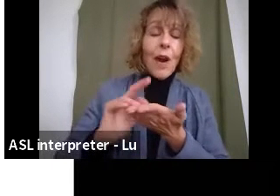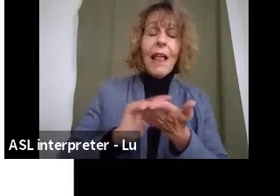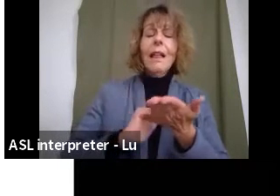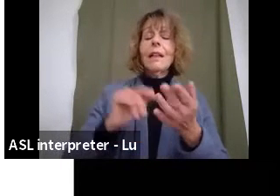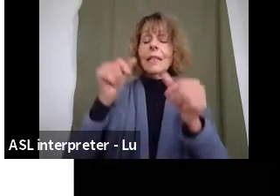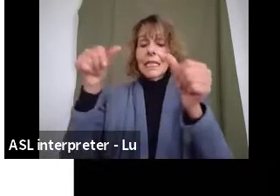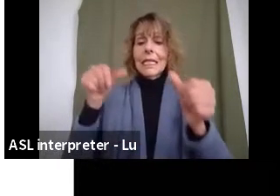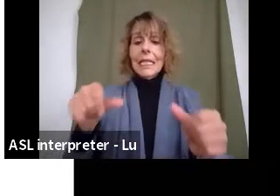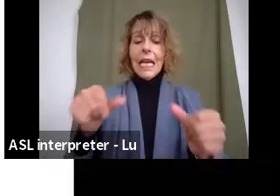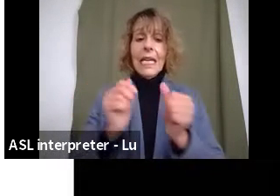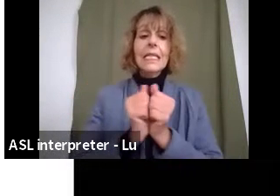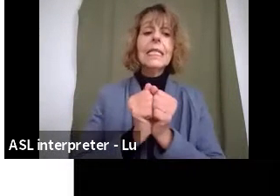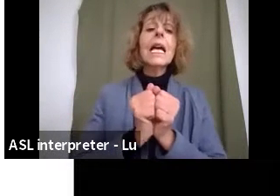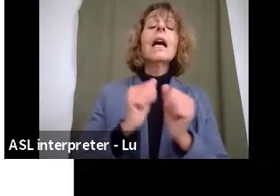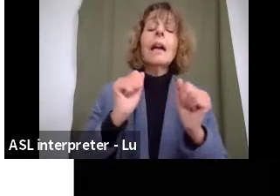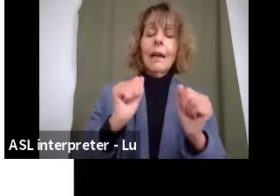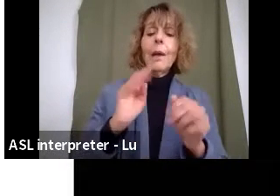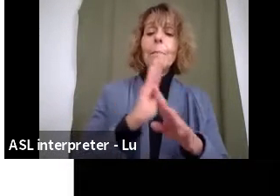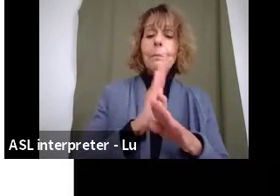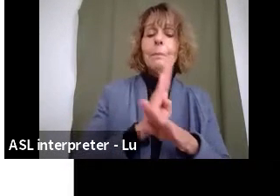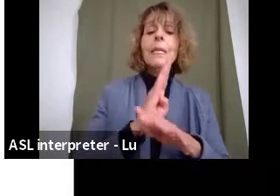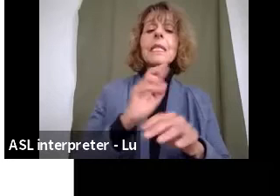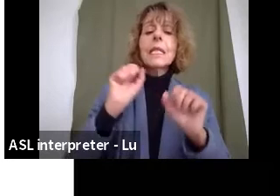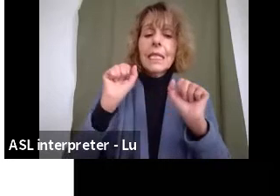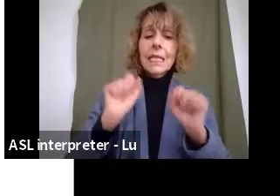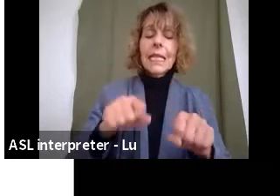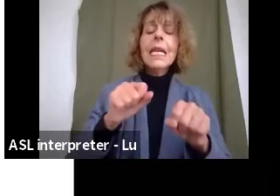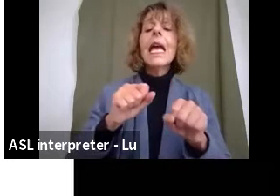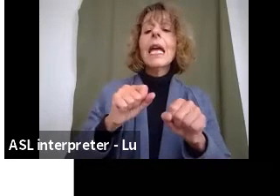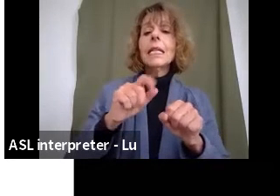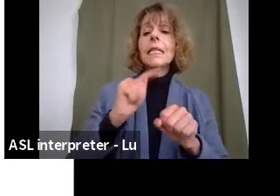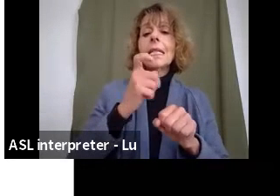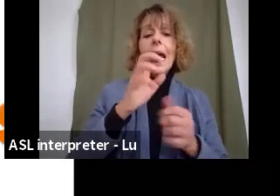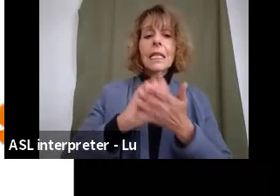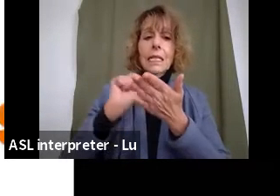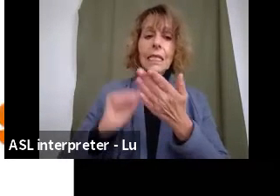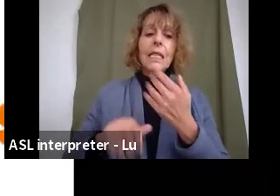The deductions are just for alterations to improve accessibility to the building itself.